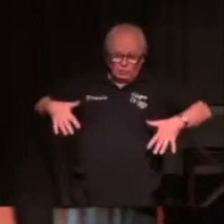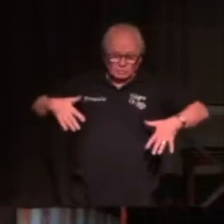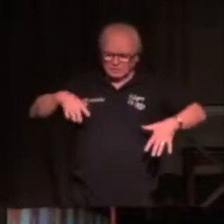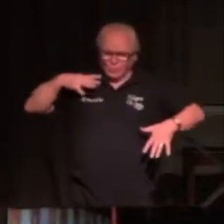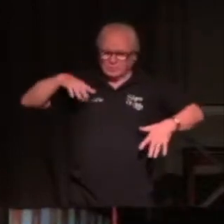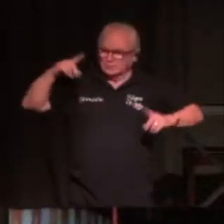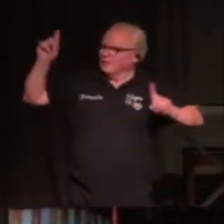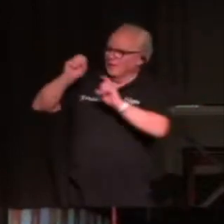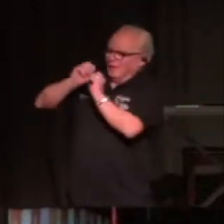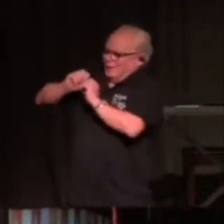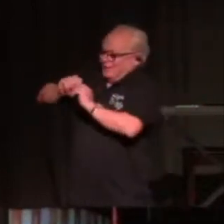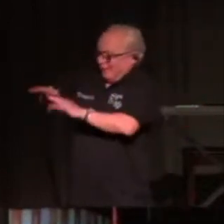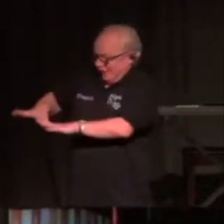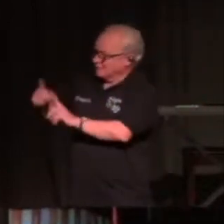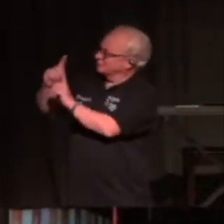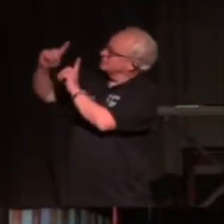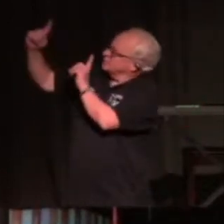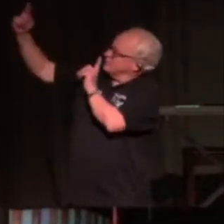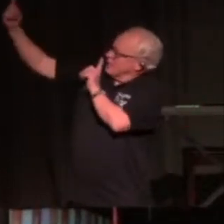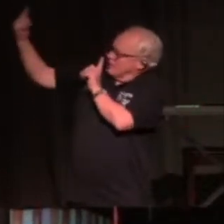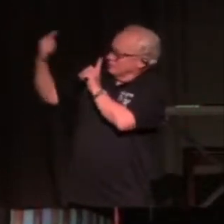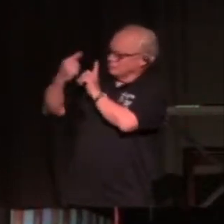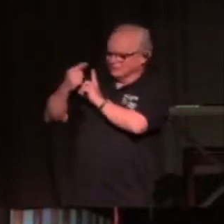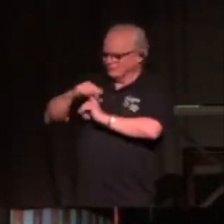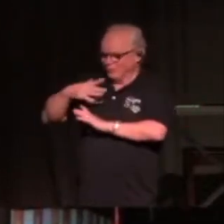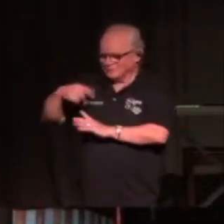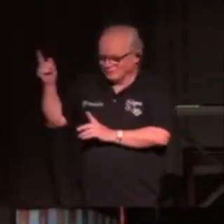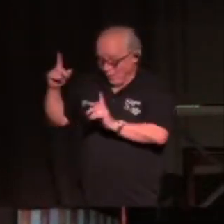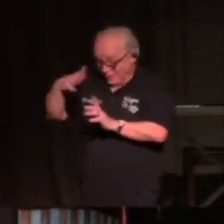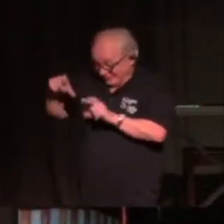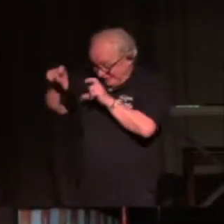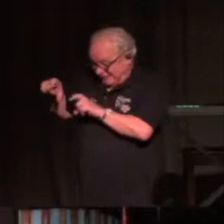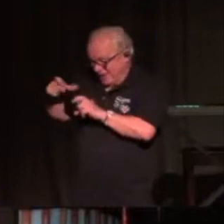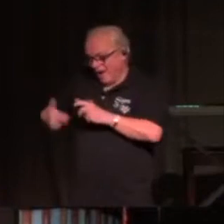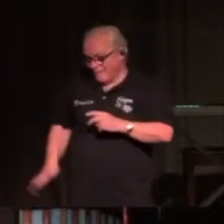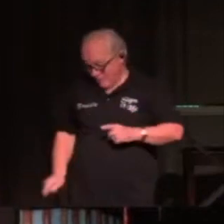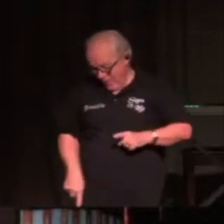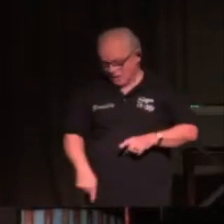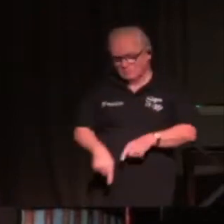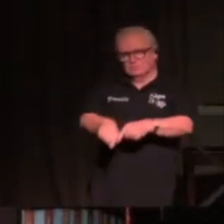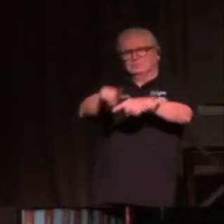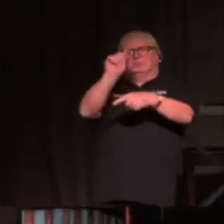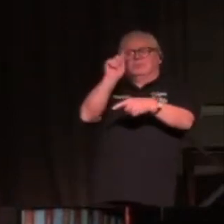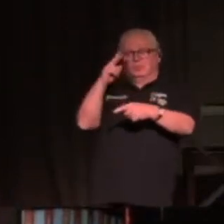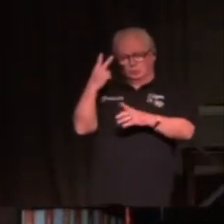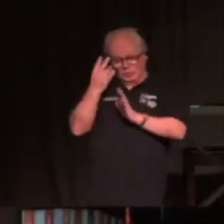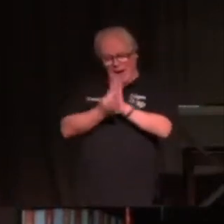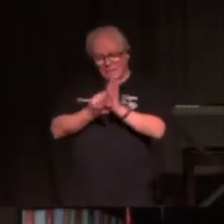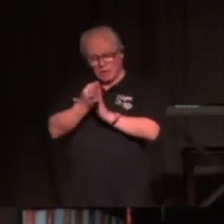I didn't want to come out of the presence of God. And if you've ever tried to hold your leg up for 2.5 hours, it's not